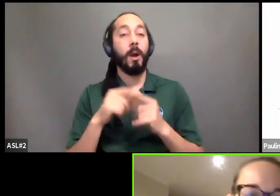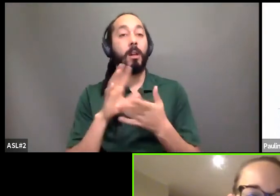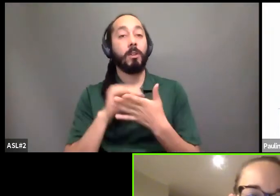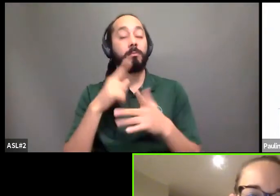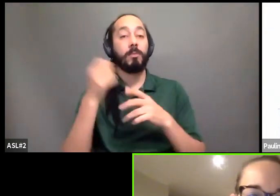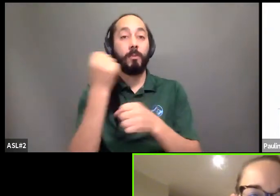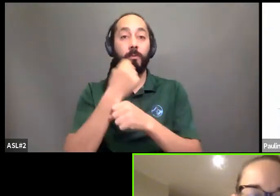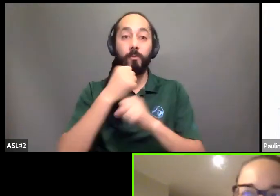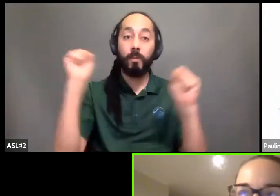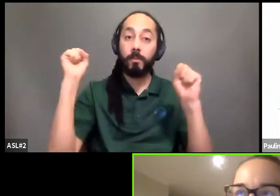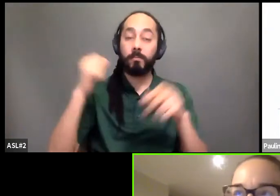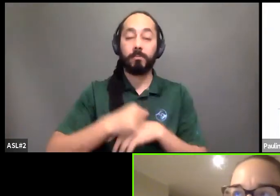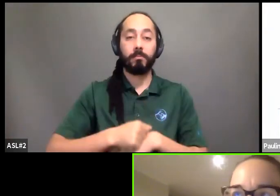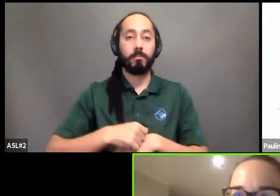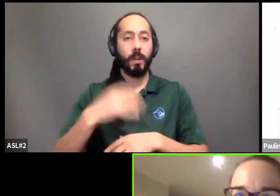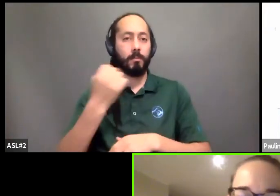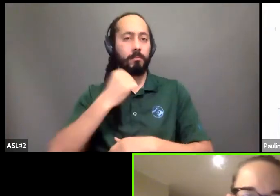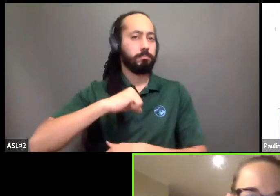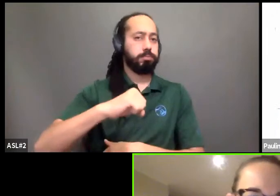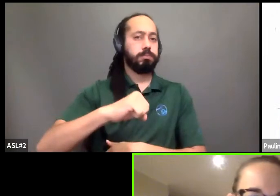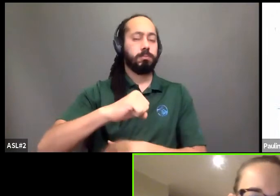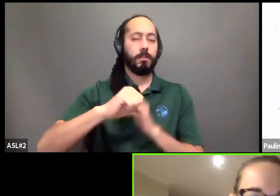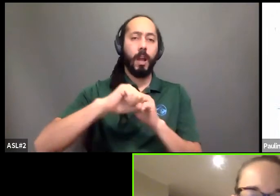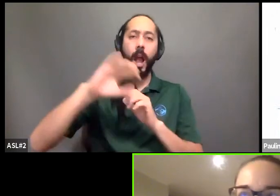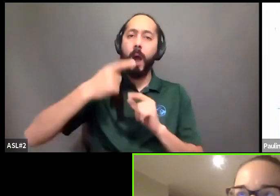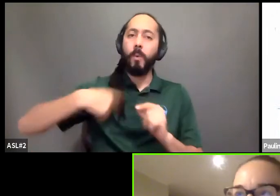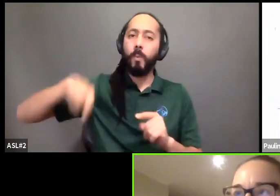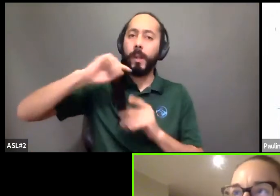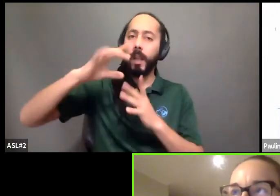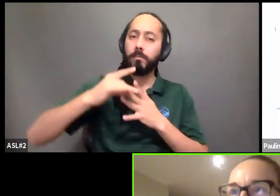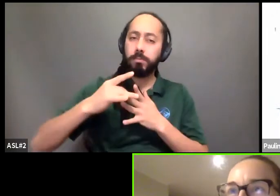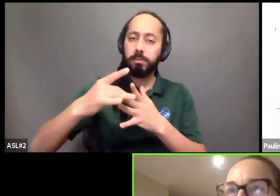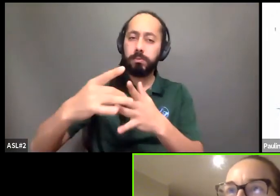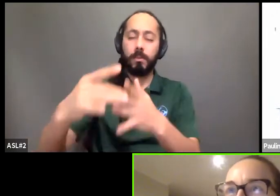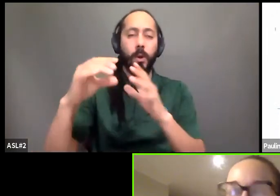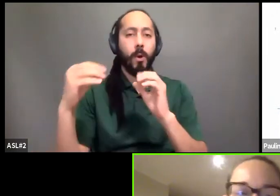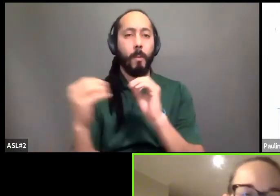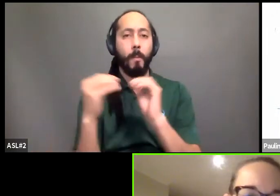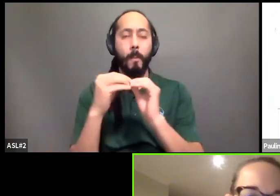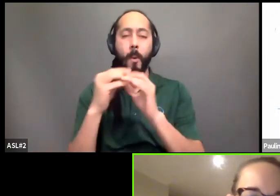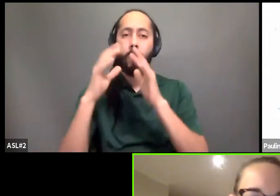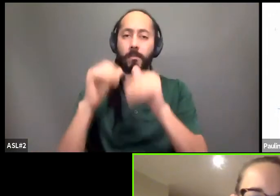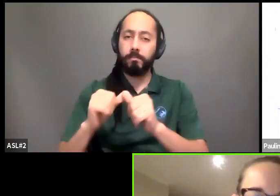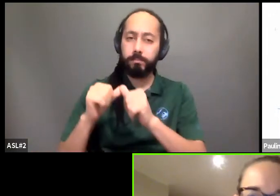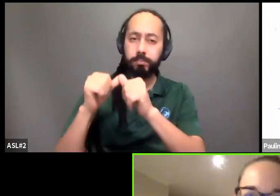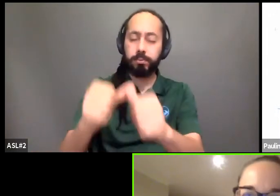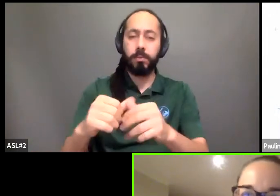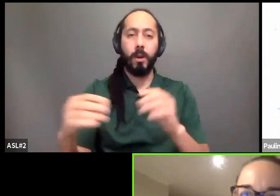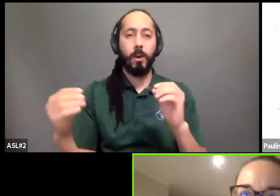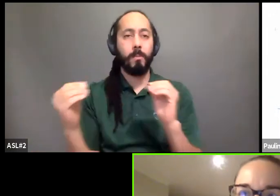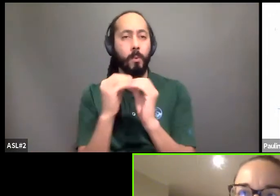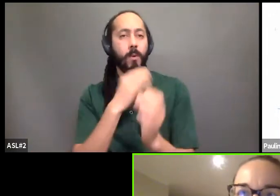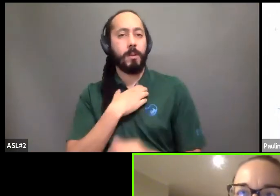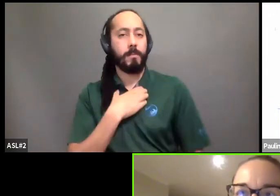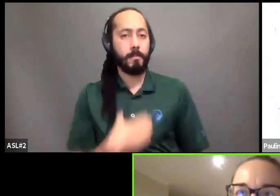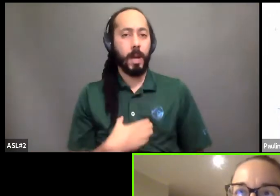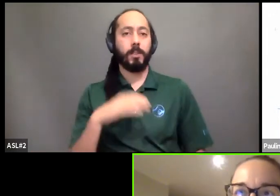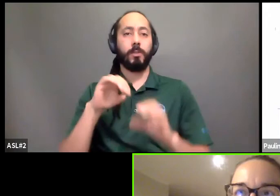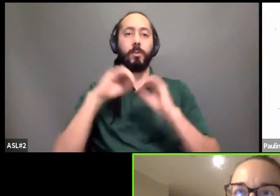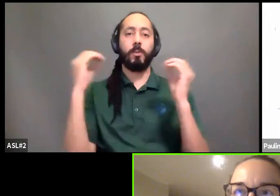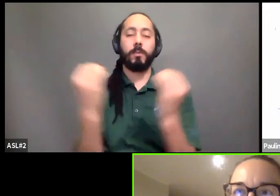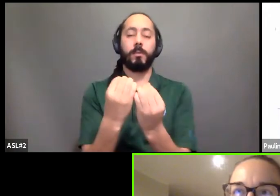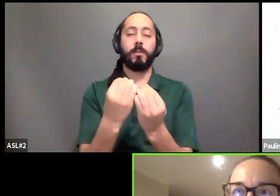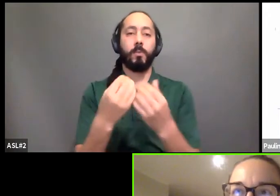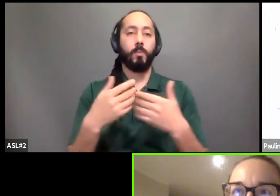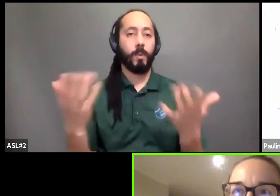carry us forward into a smarter, safer, more sustainable, and more compassionate organization of